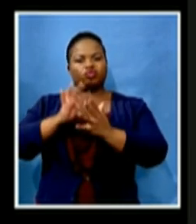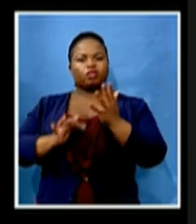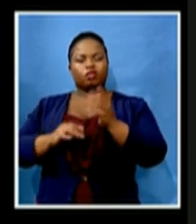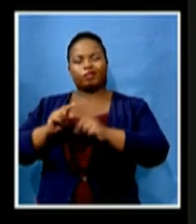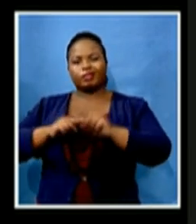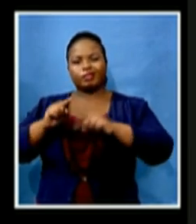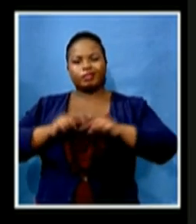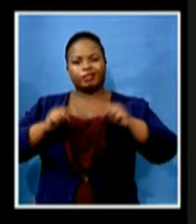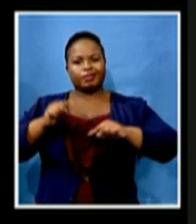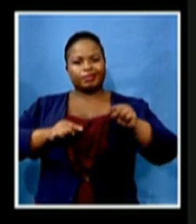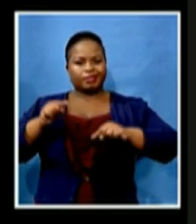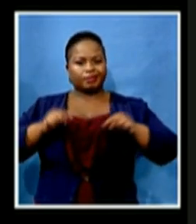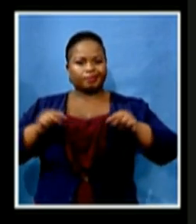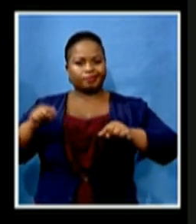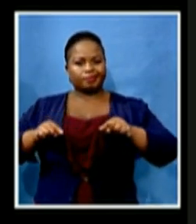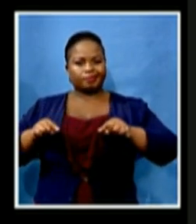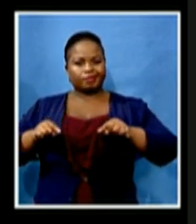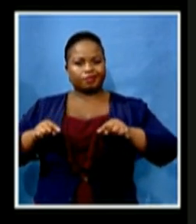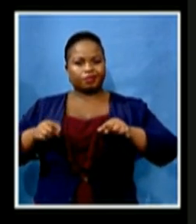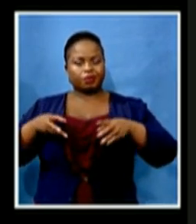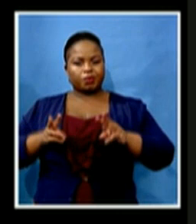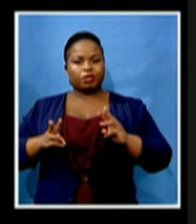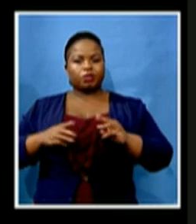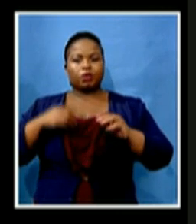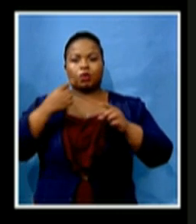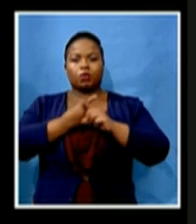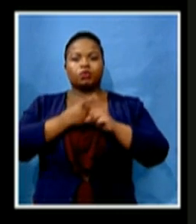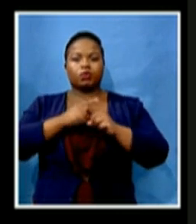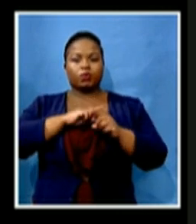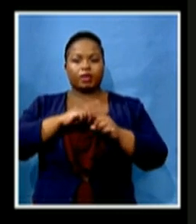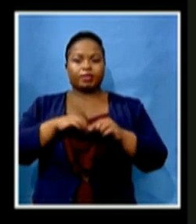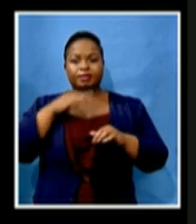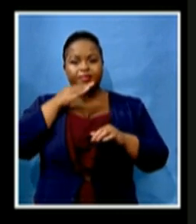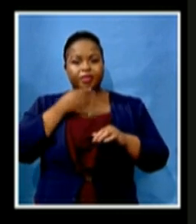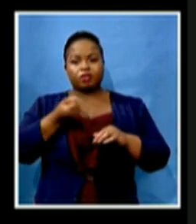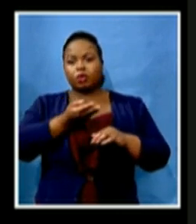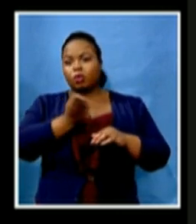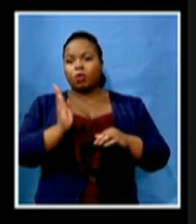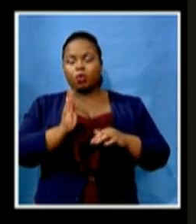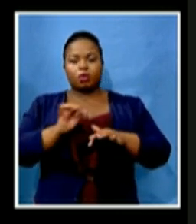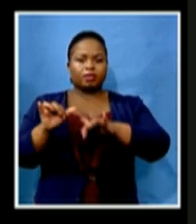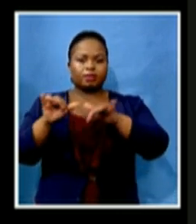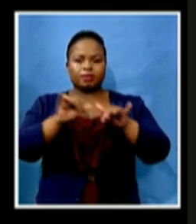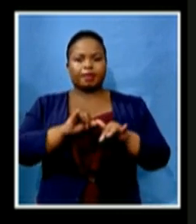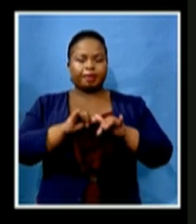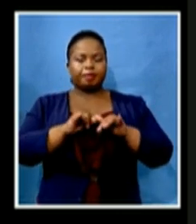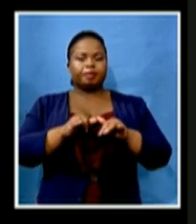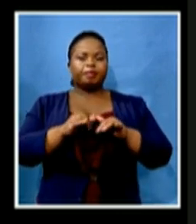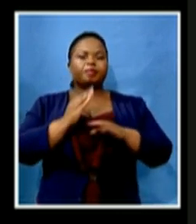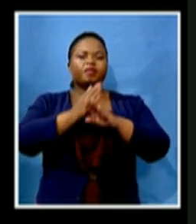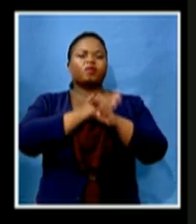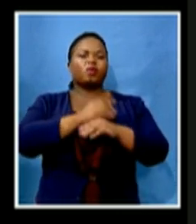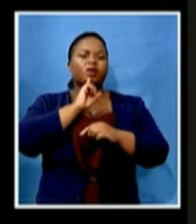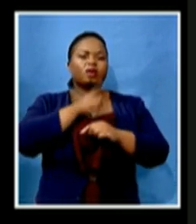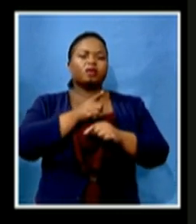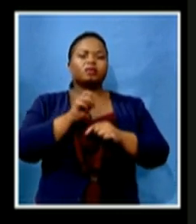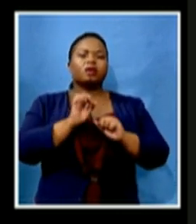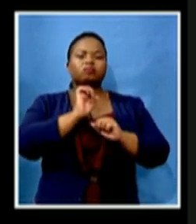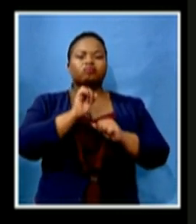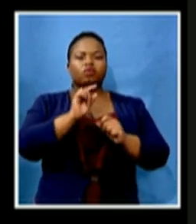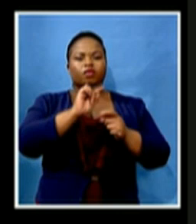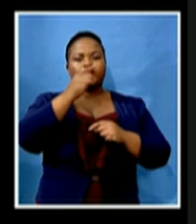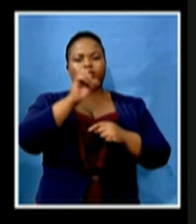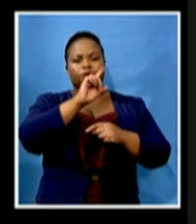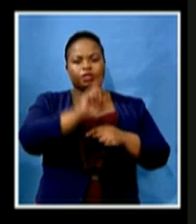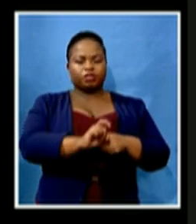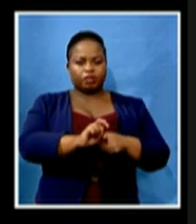That's not the core purpose of our model, which comes to your first question, which is we wanted to, it was clear that there was a need